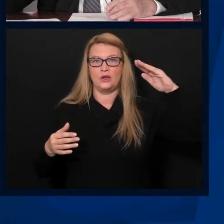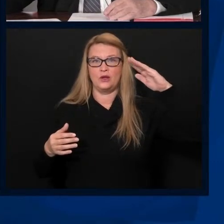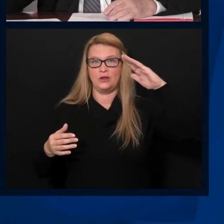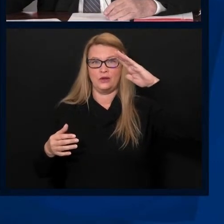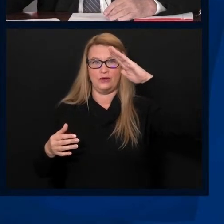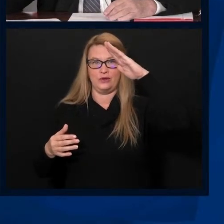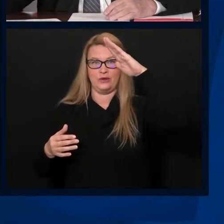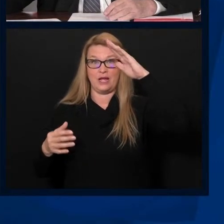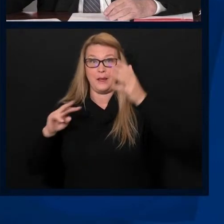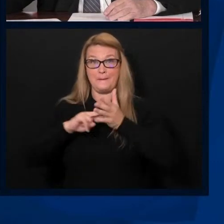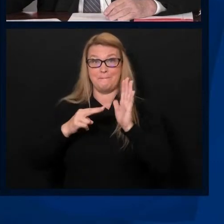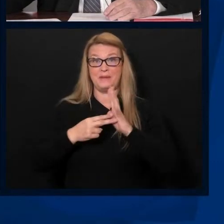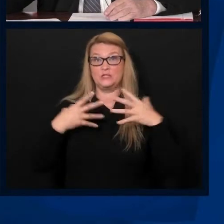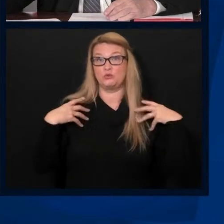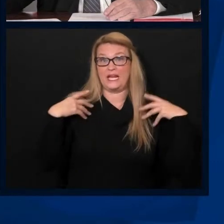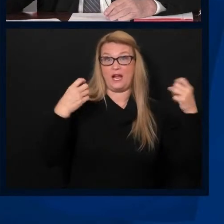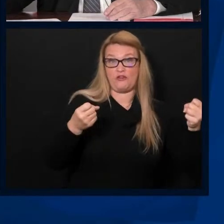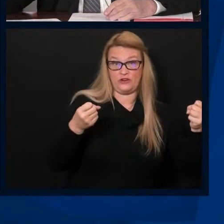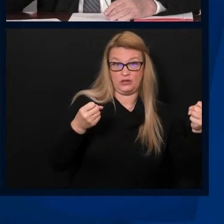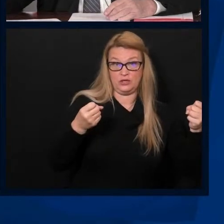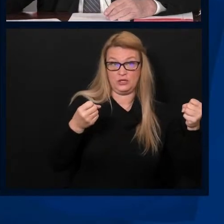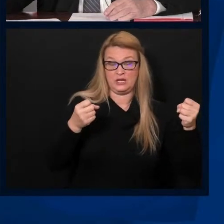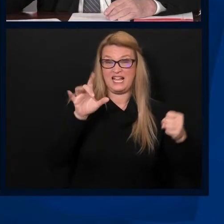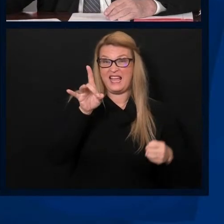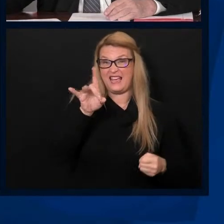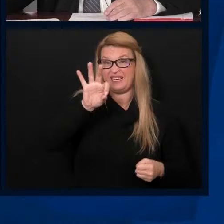the recovered cases. That's